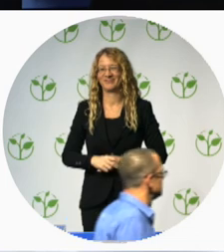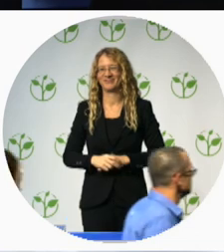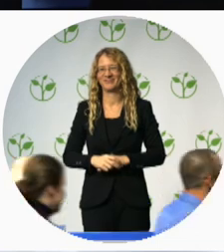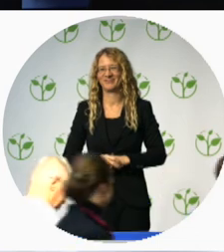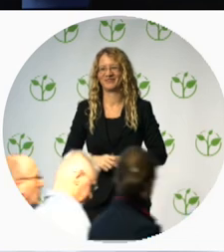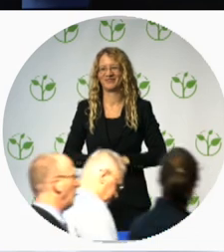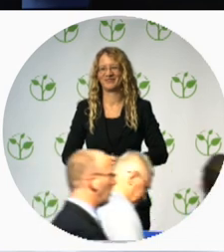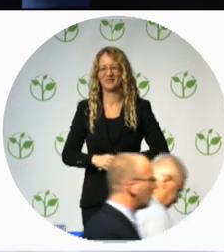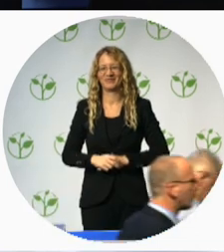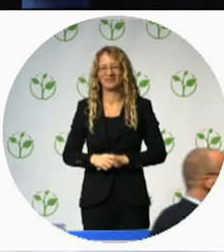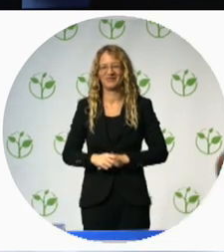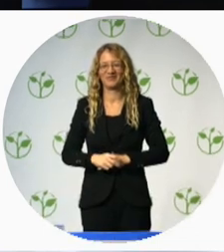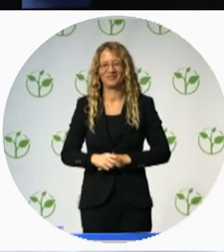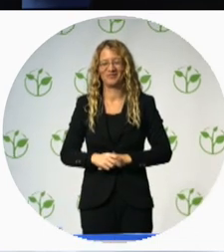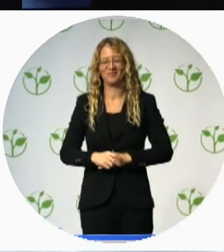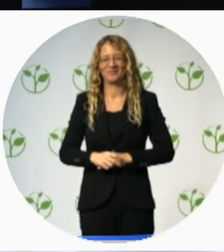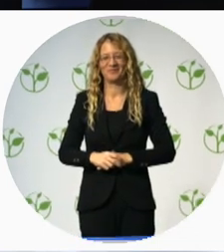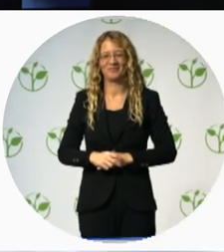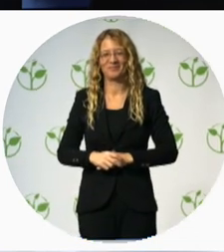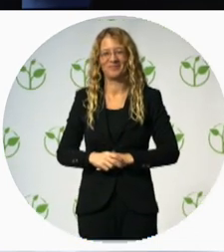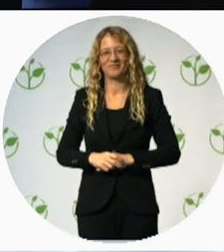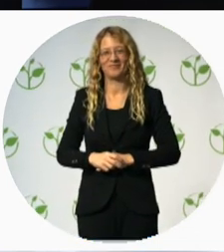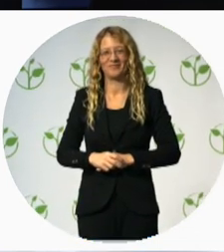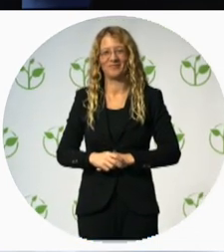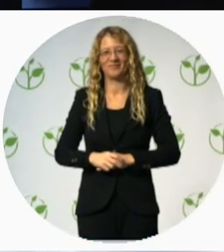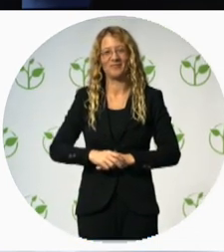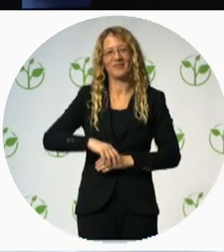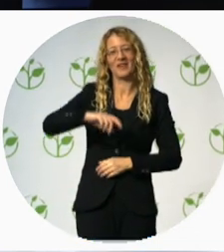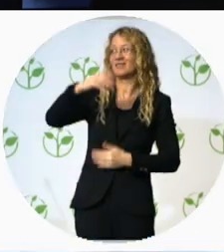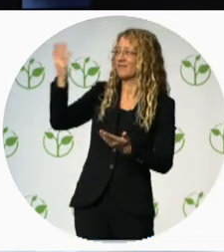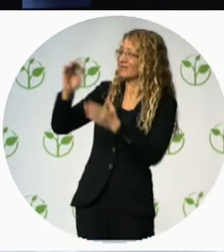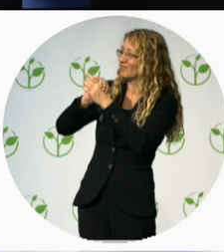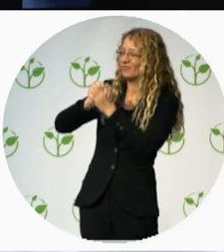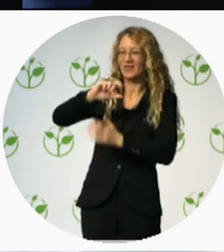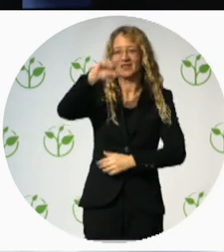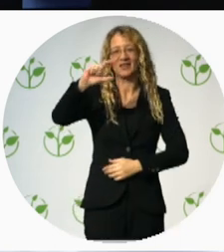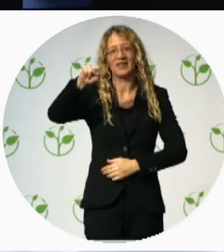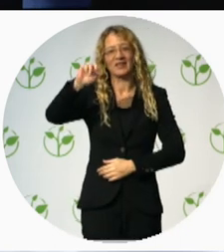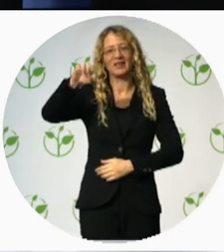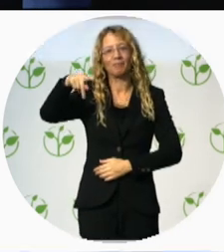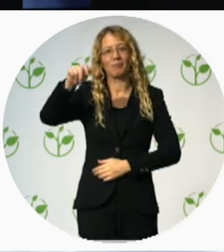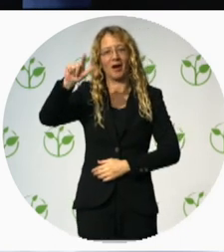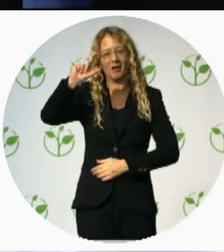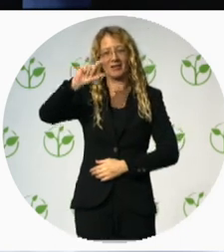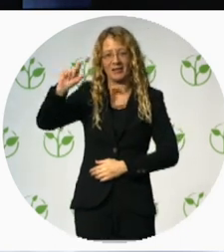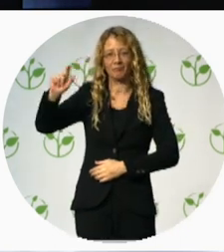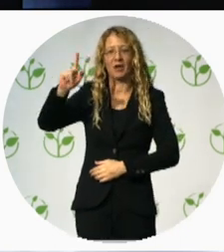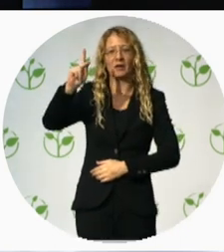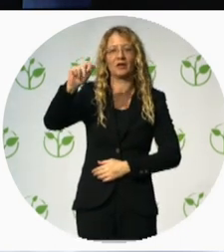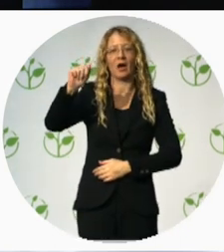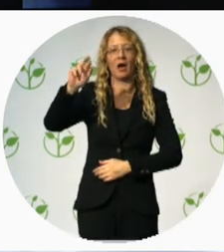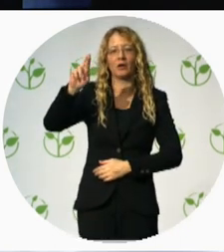Congratulations to Karuna Foundation from Nepal. The Karuna Foundation, founded in 2007, works mainly in Southeast